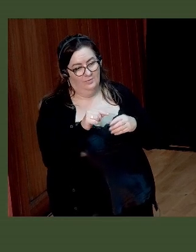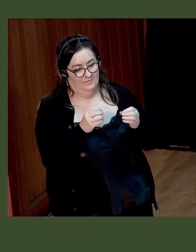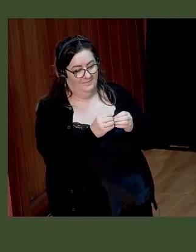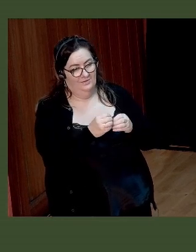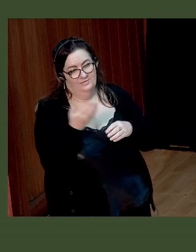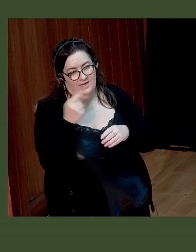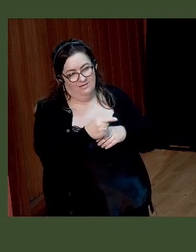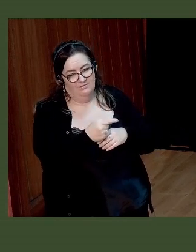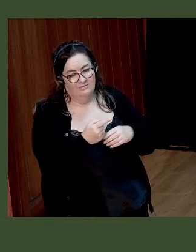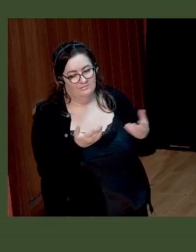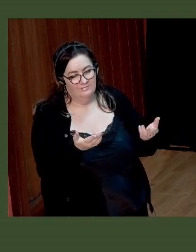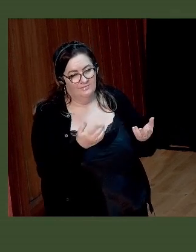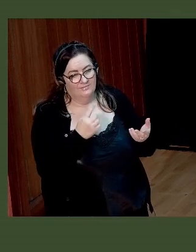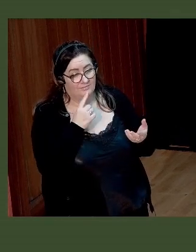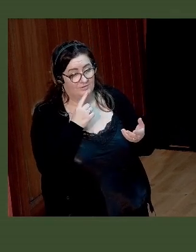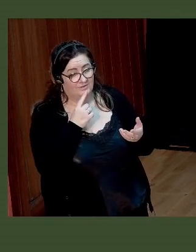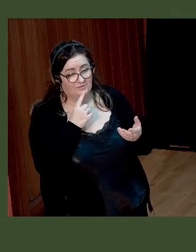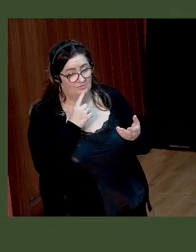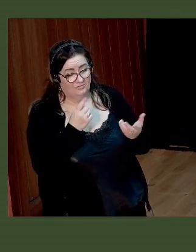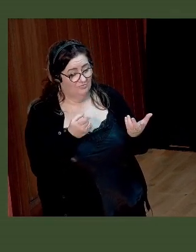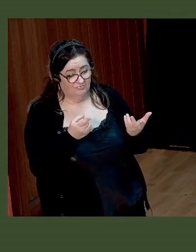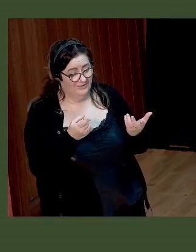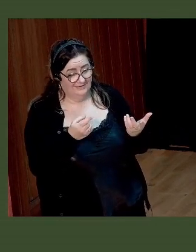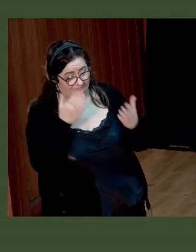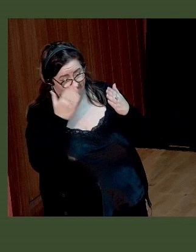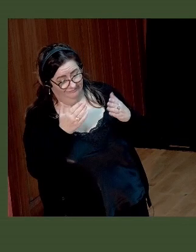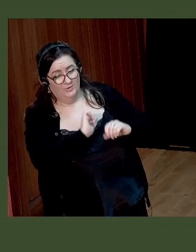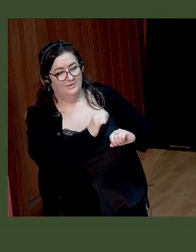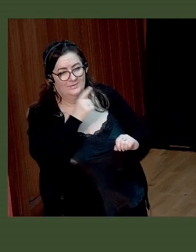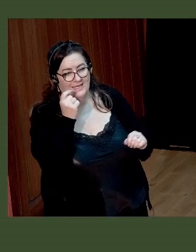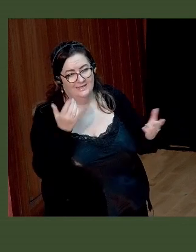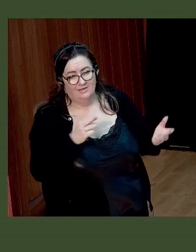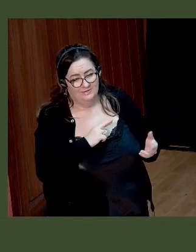said, but paid little attention to the new medium and its message.